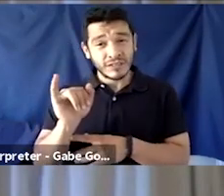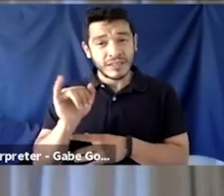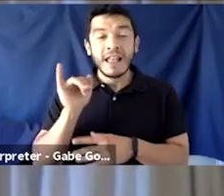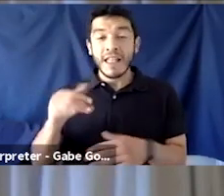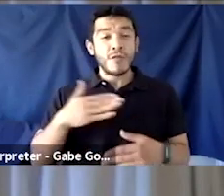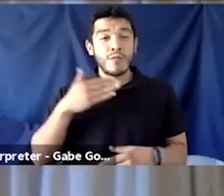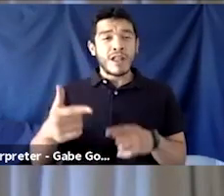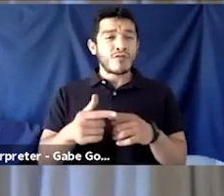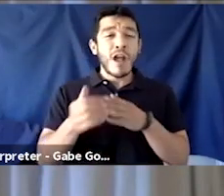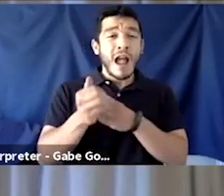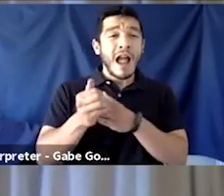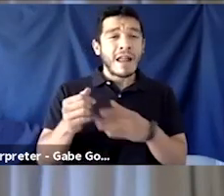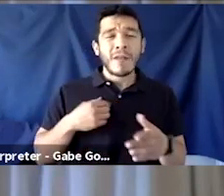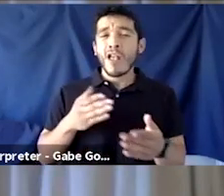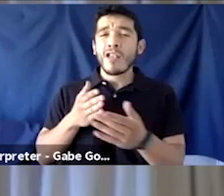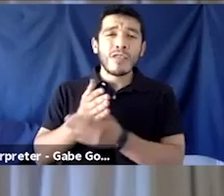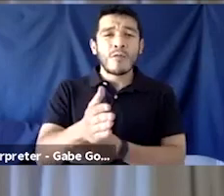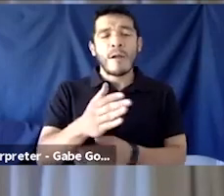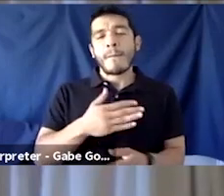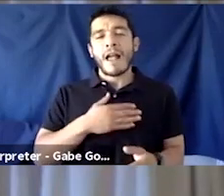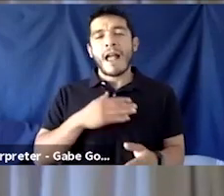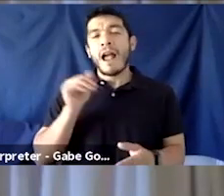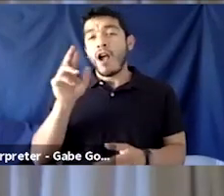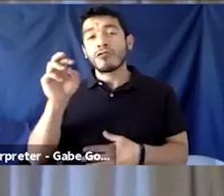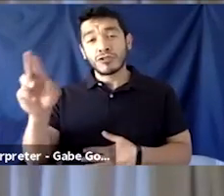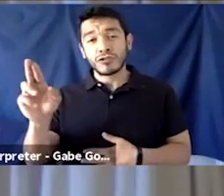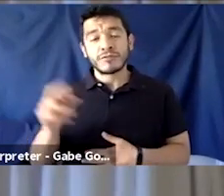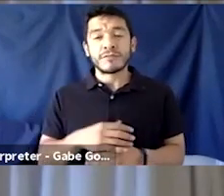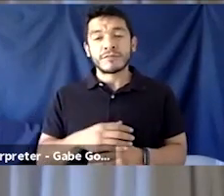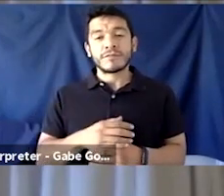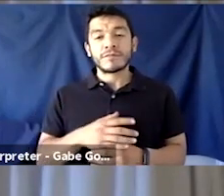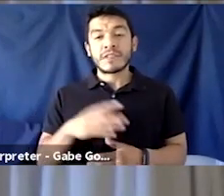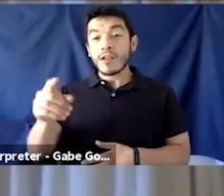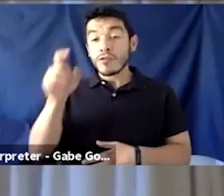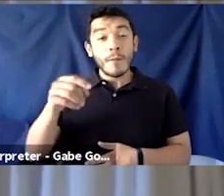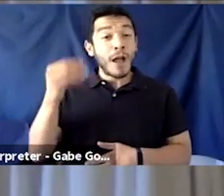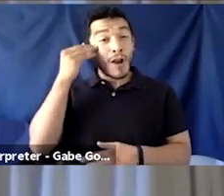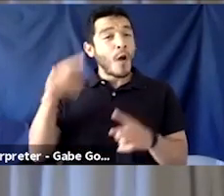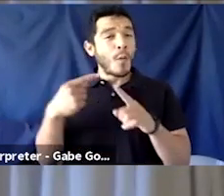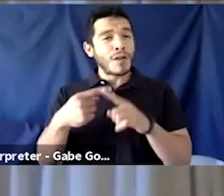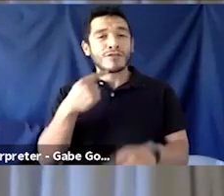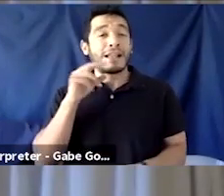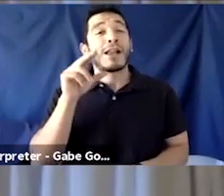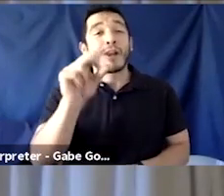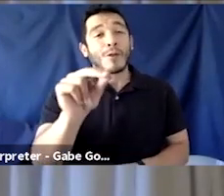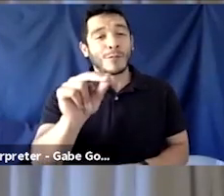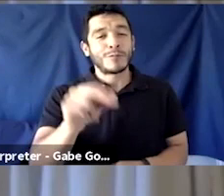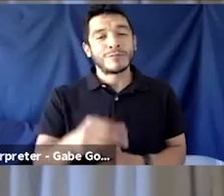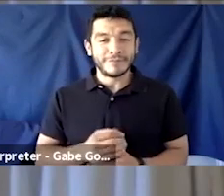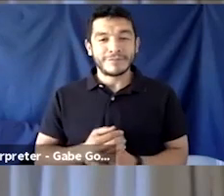me throughout my career. And you must know when to say no.